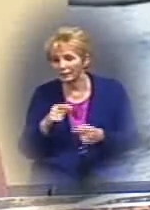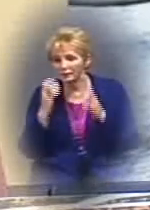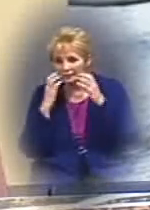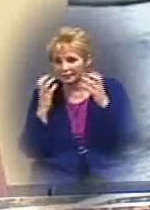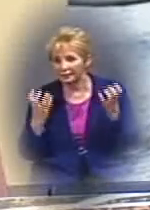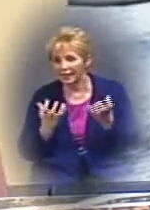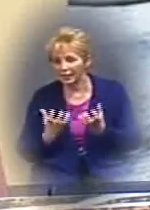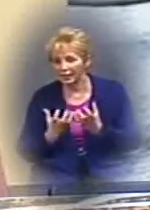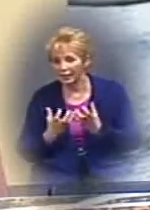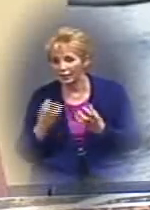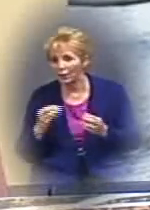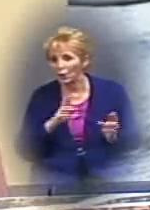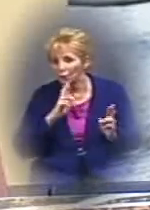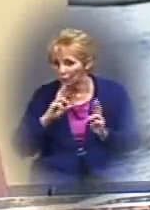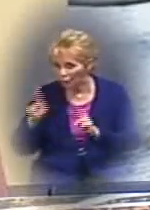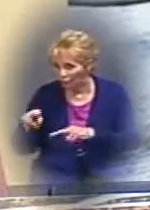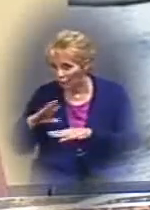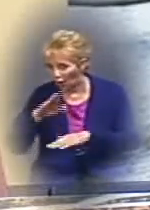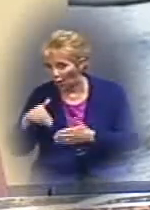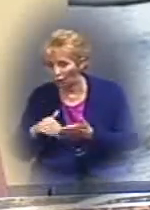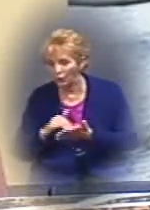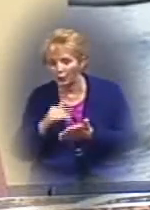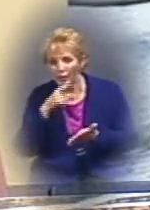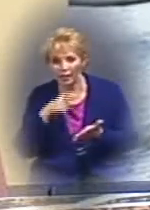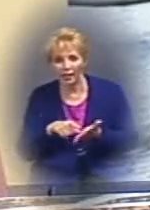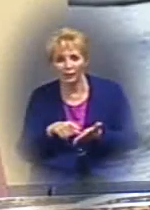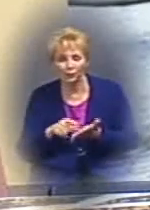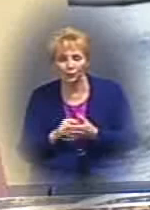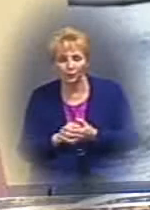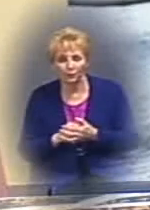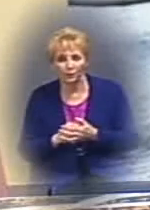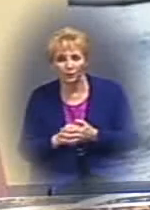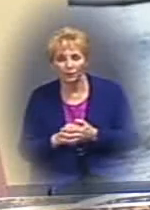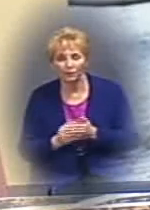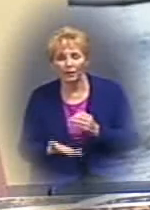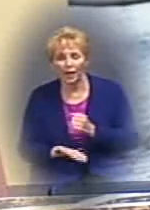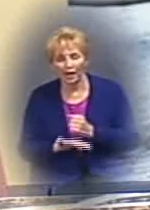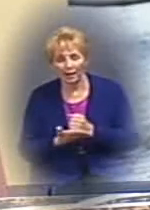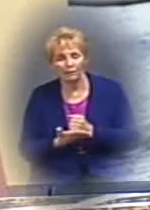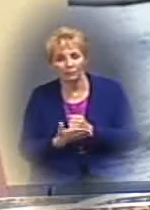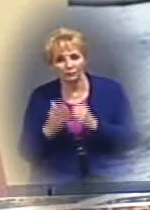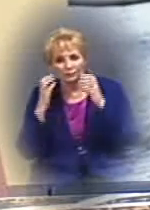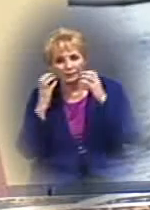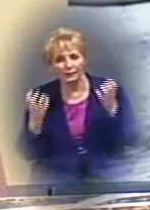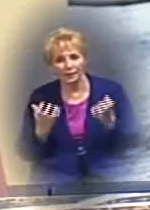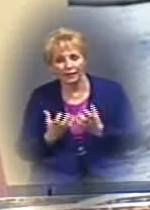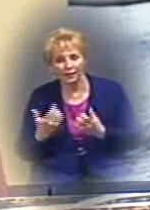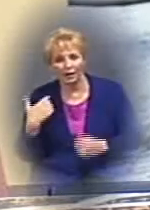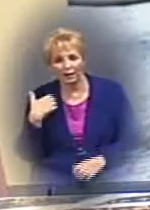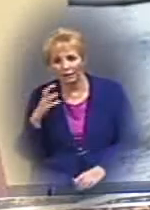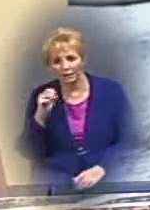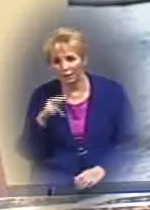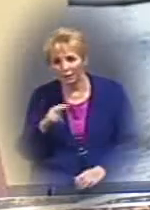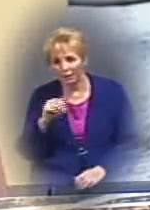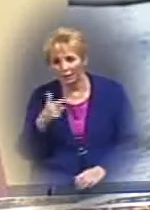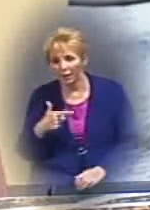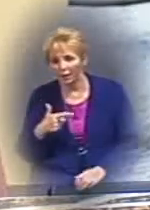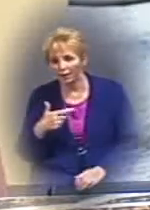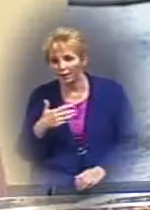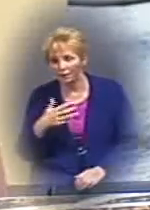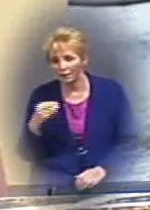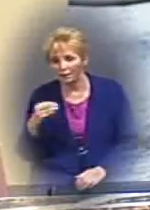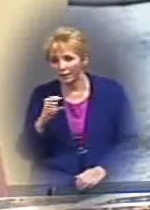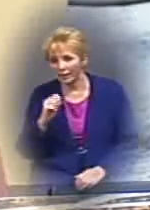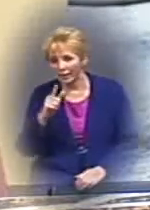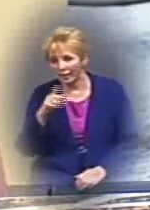they respond to all of those. They help Santa out. We have a beanbag toss, putt-putt, and Ev's